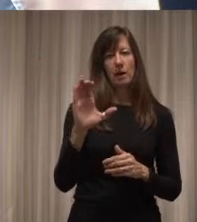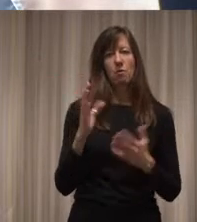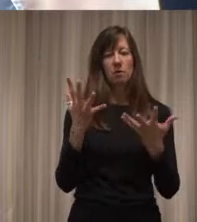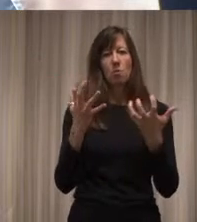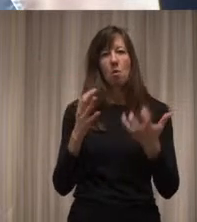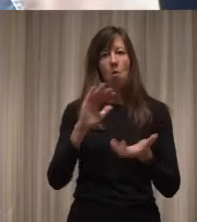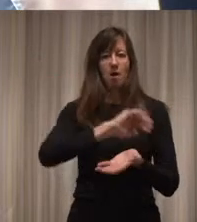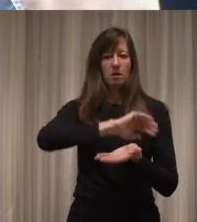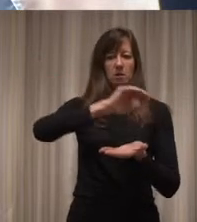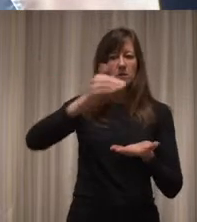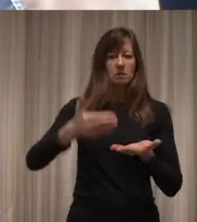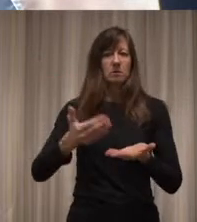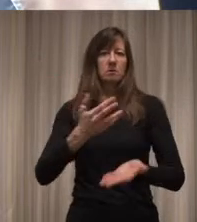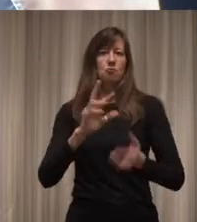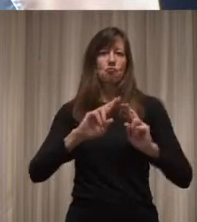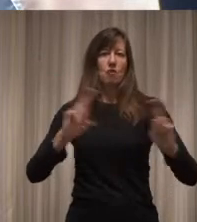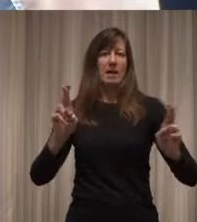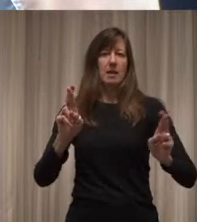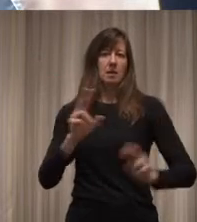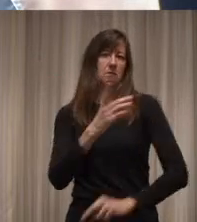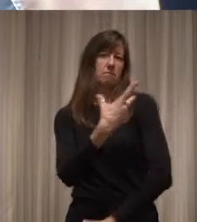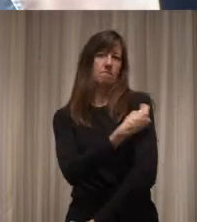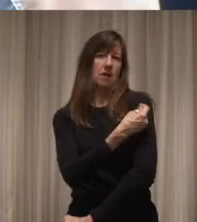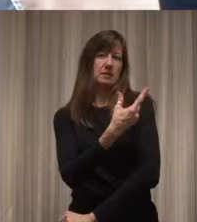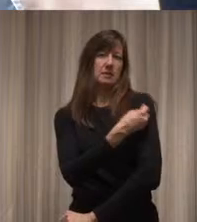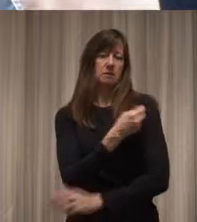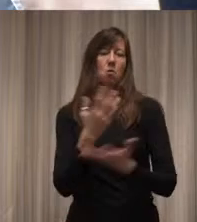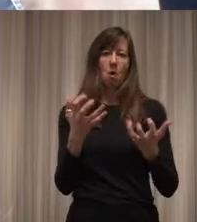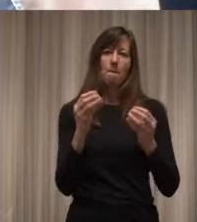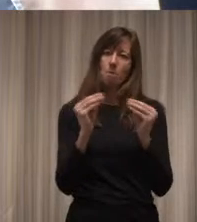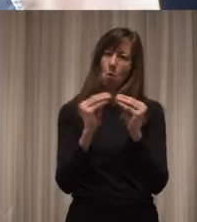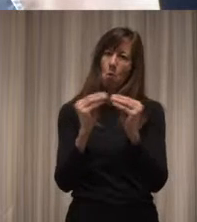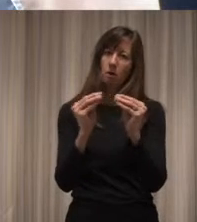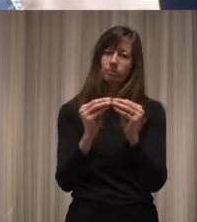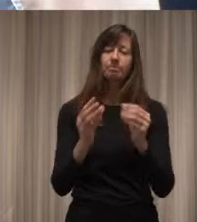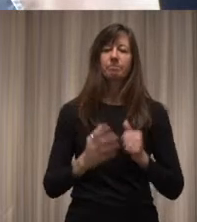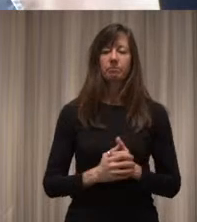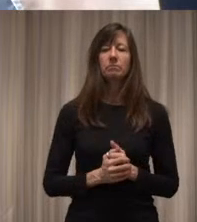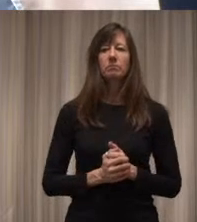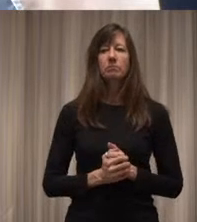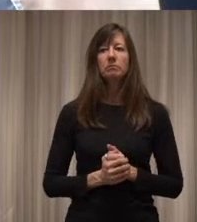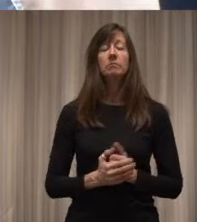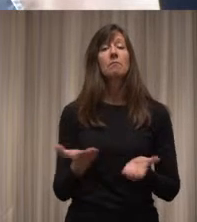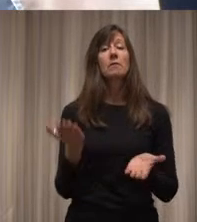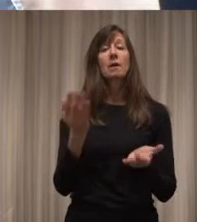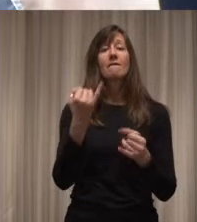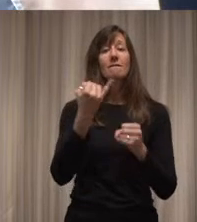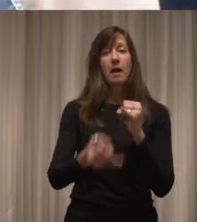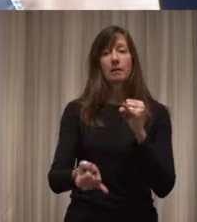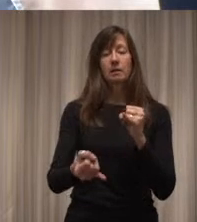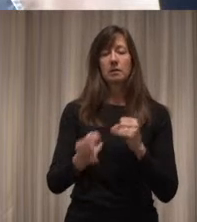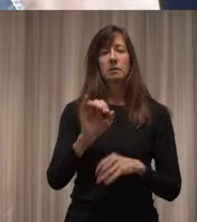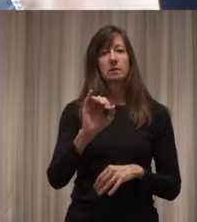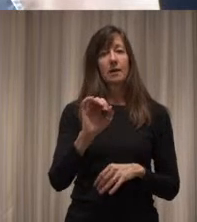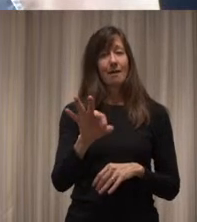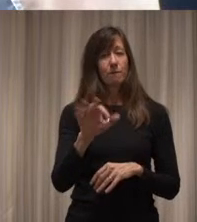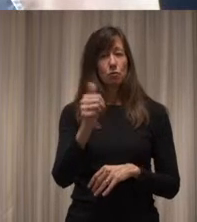Finally, if you have any questions about what's going on with COVID, if you're having trouble accessing the